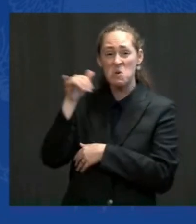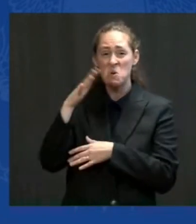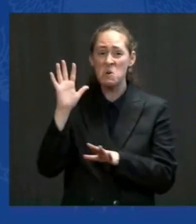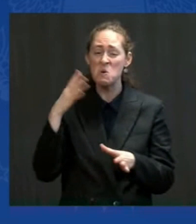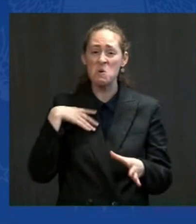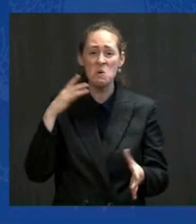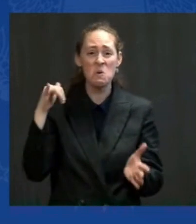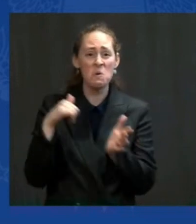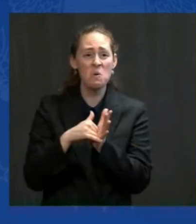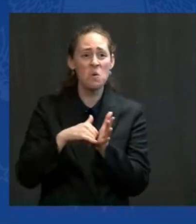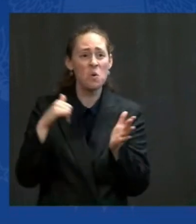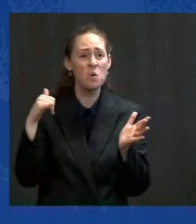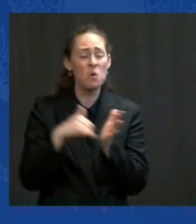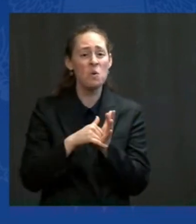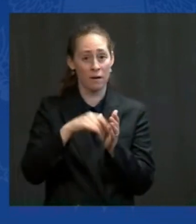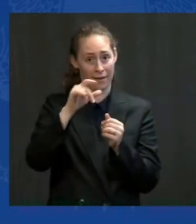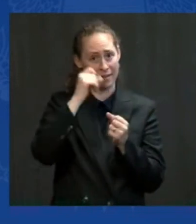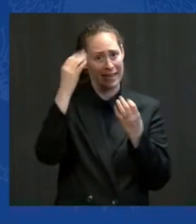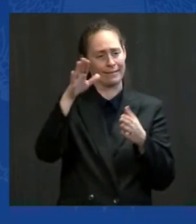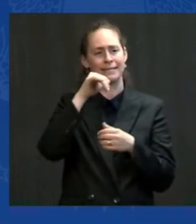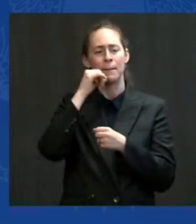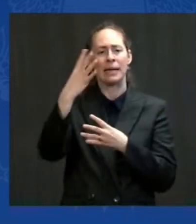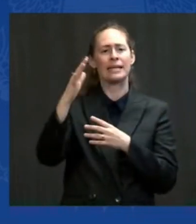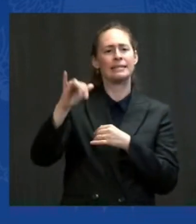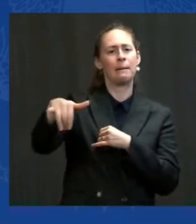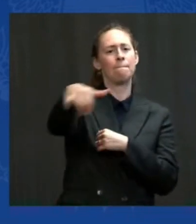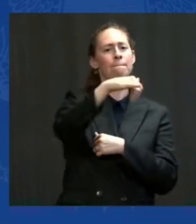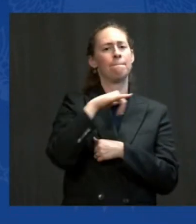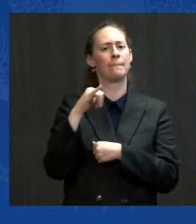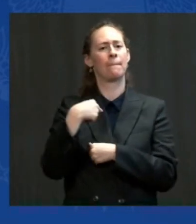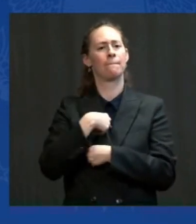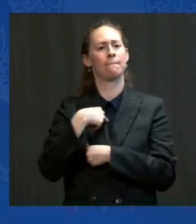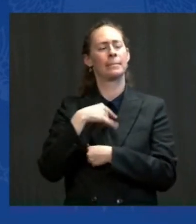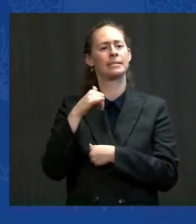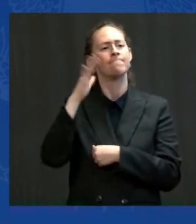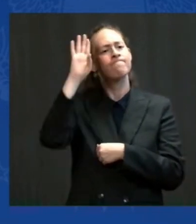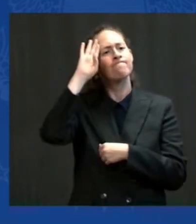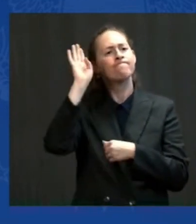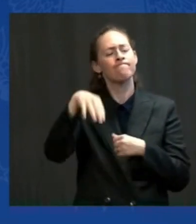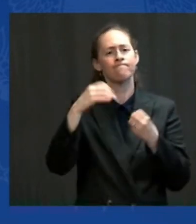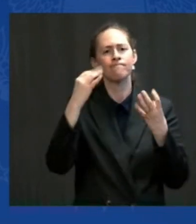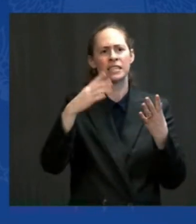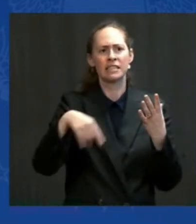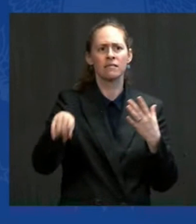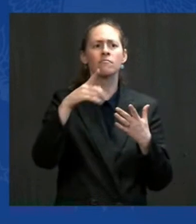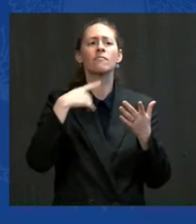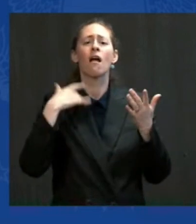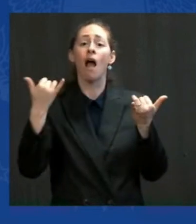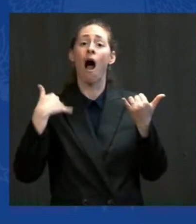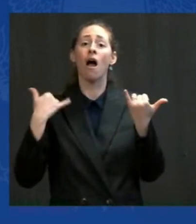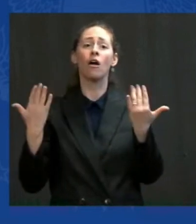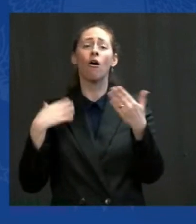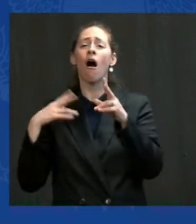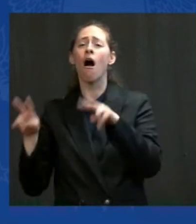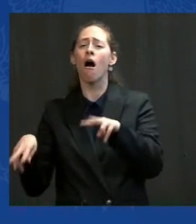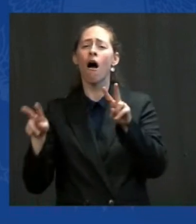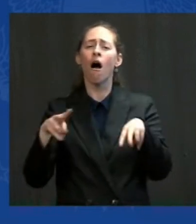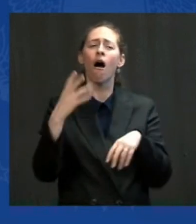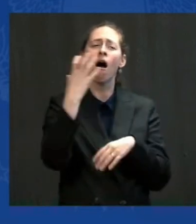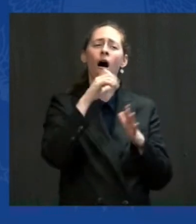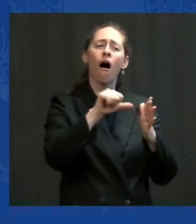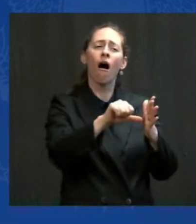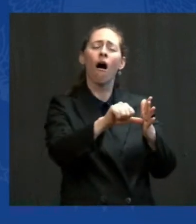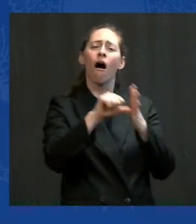support. I just toured your Children's Learning Center. It's an amazing resource. Students and faculty can have their